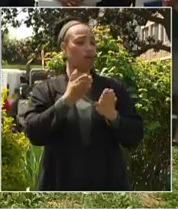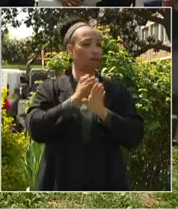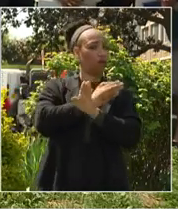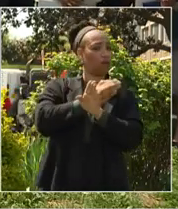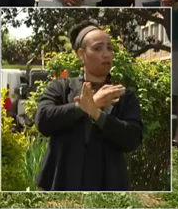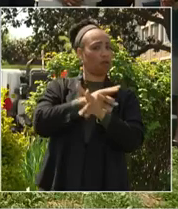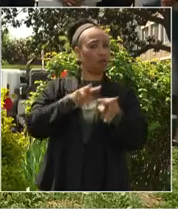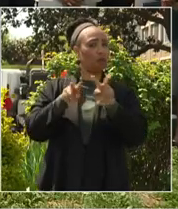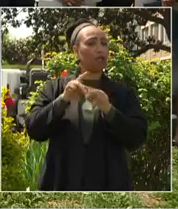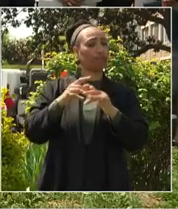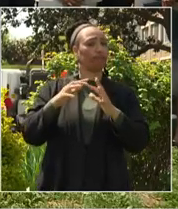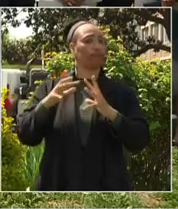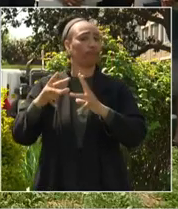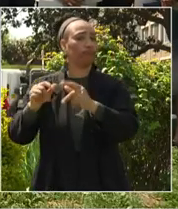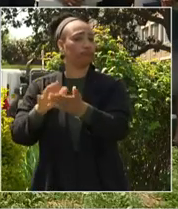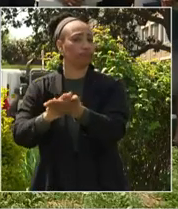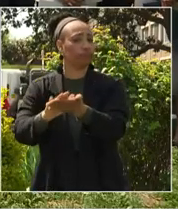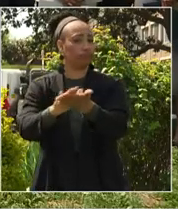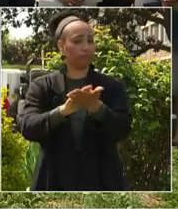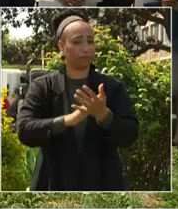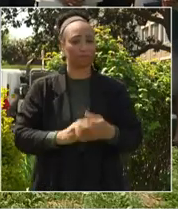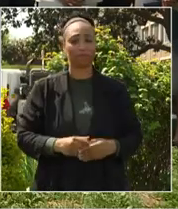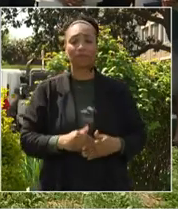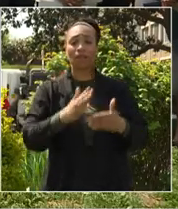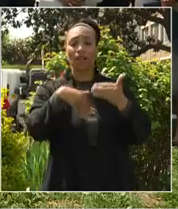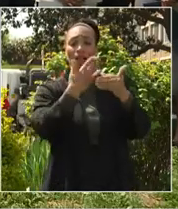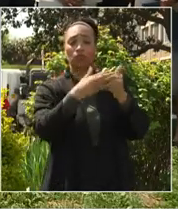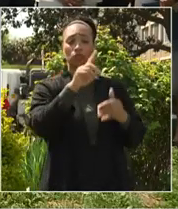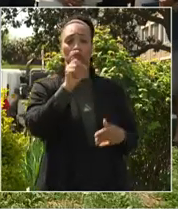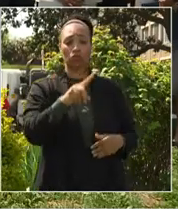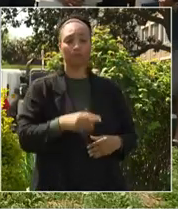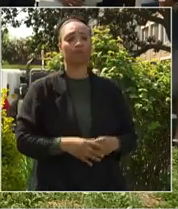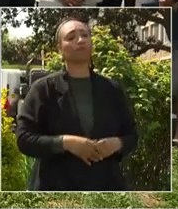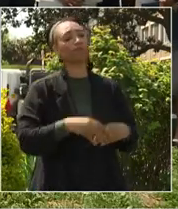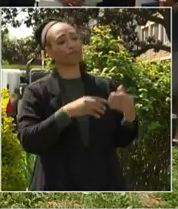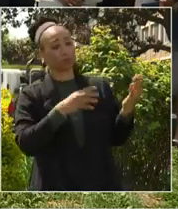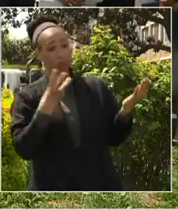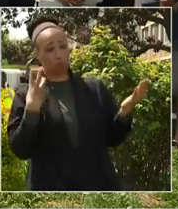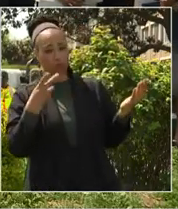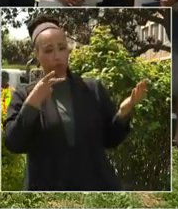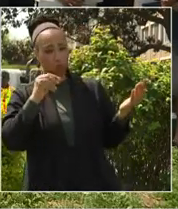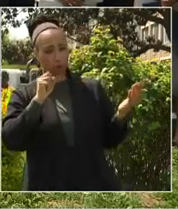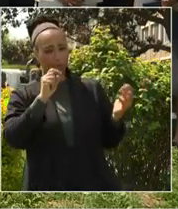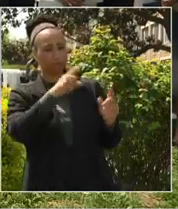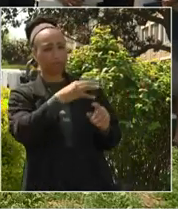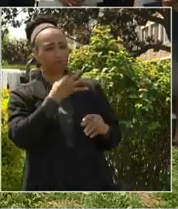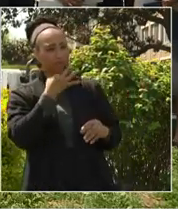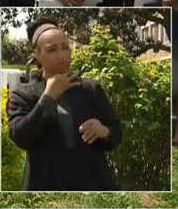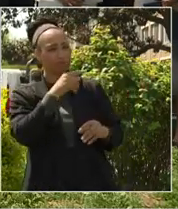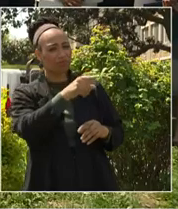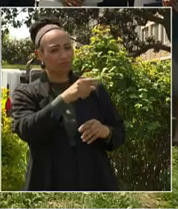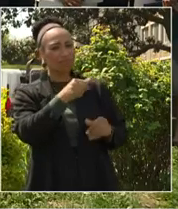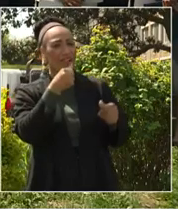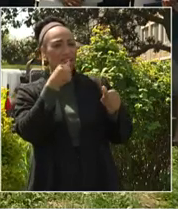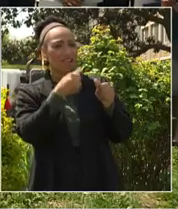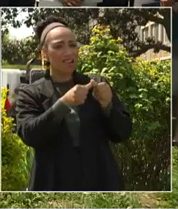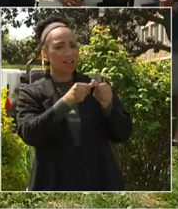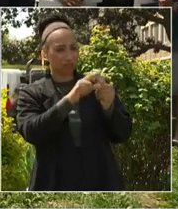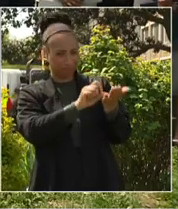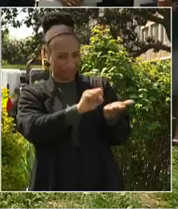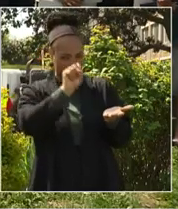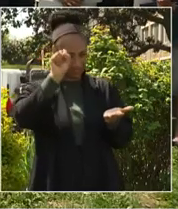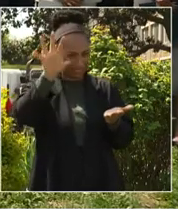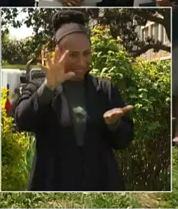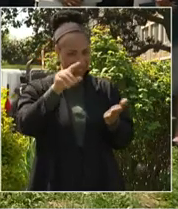Yeah, thanks, Mayor. Jenny with the Washington Post. You sent a letter to the chair people of both Appropriations Committee